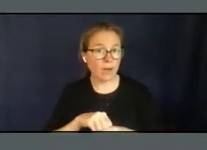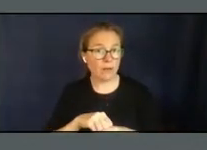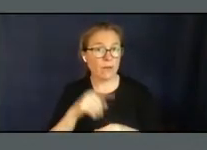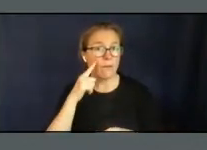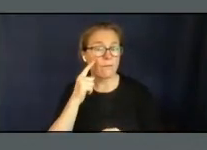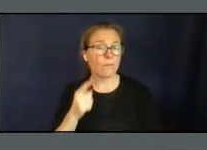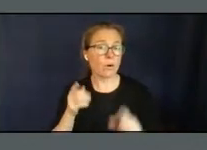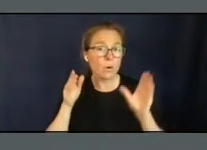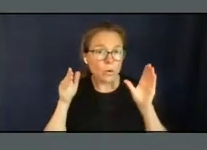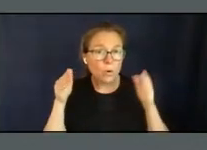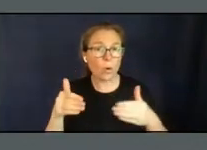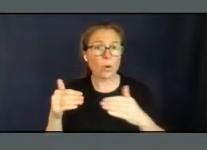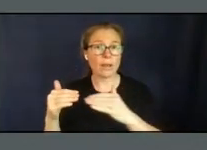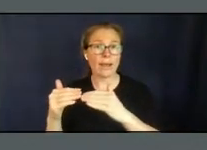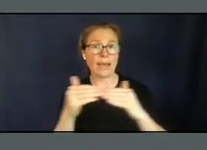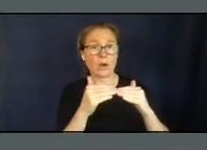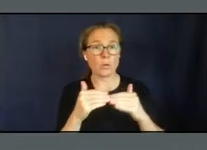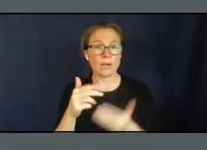policy.